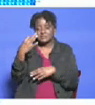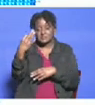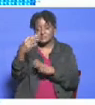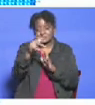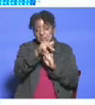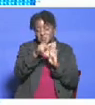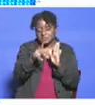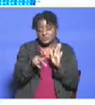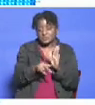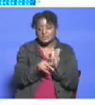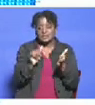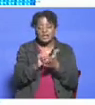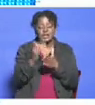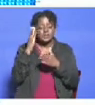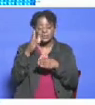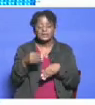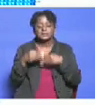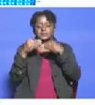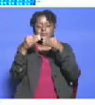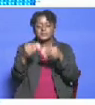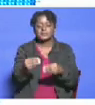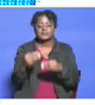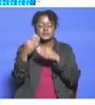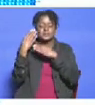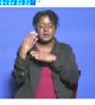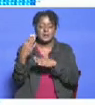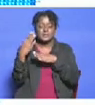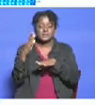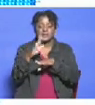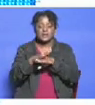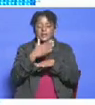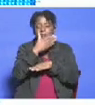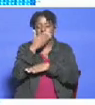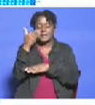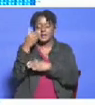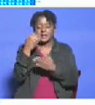principles that will place the Bahamas on a better economic footing.